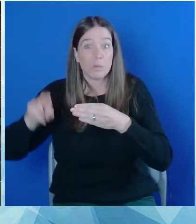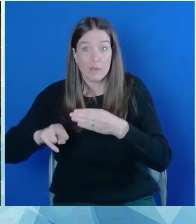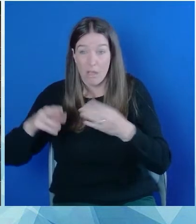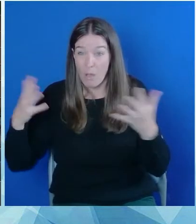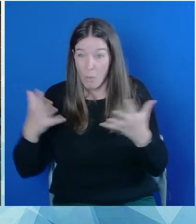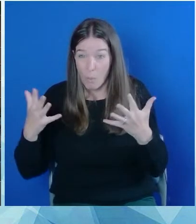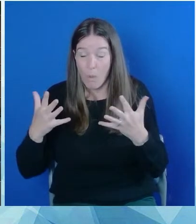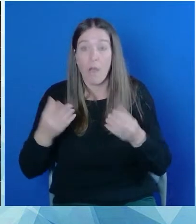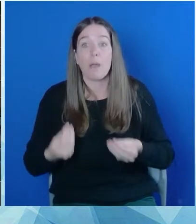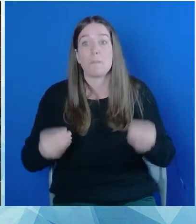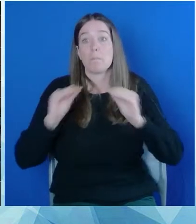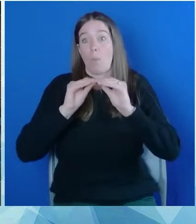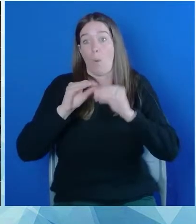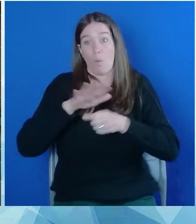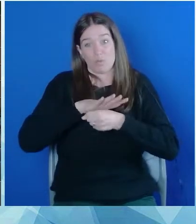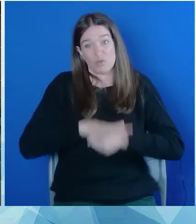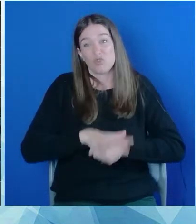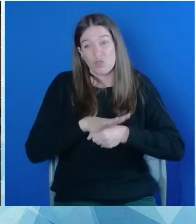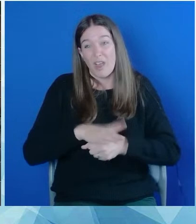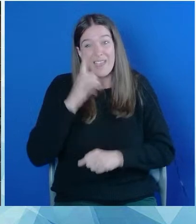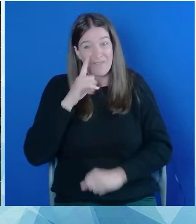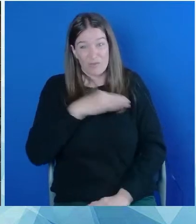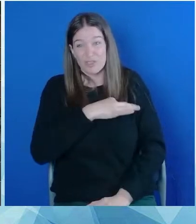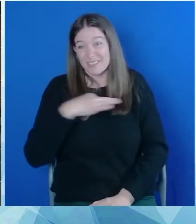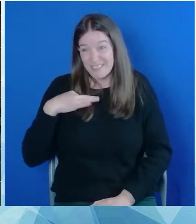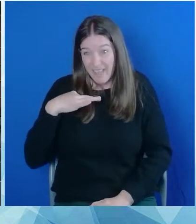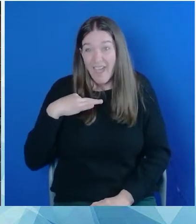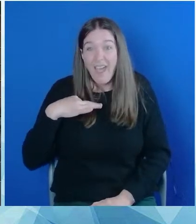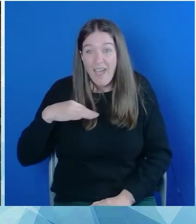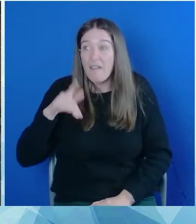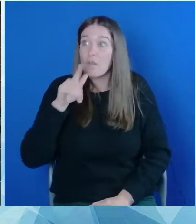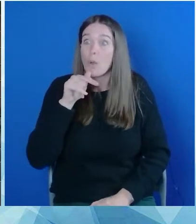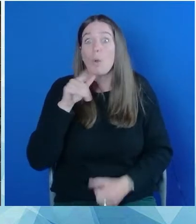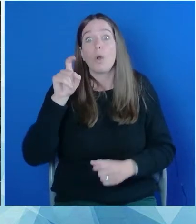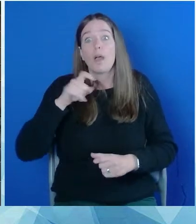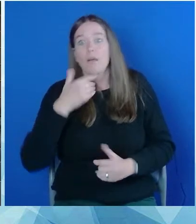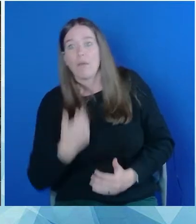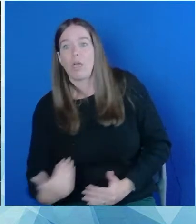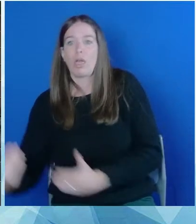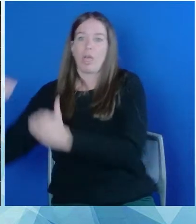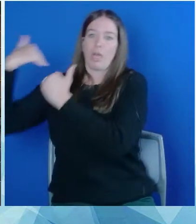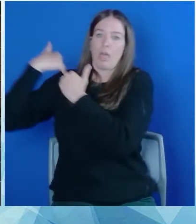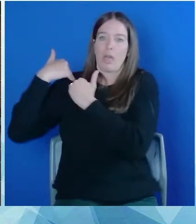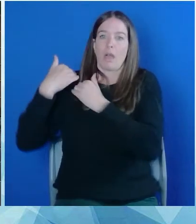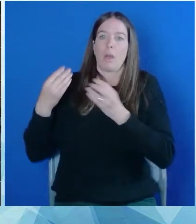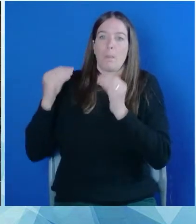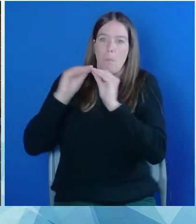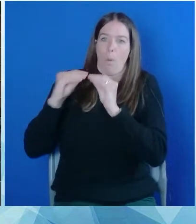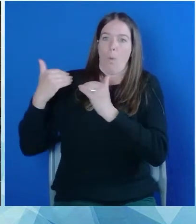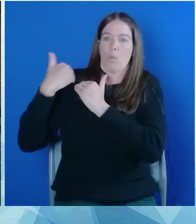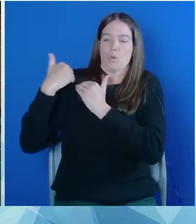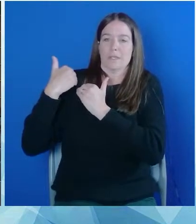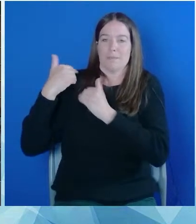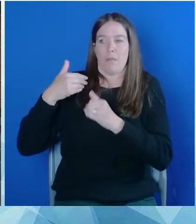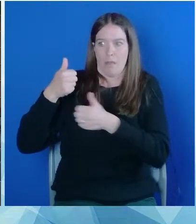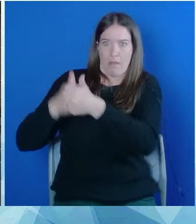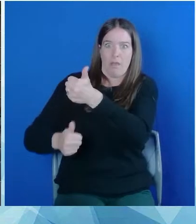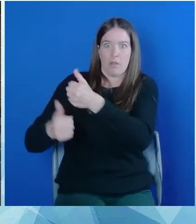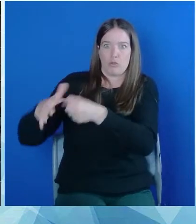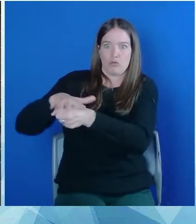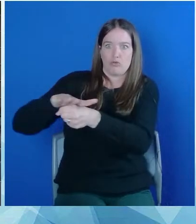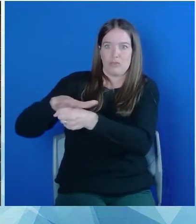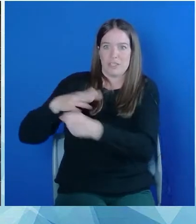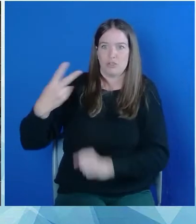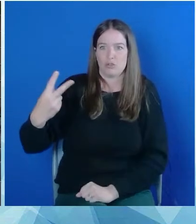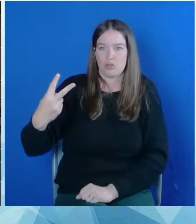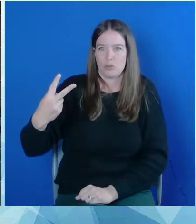staff in the other regions who have picked up and covered Region 2 responsibilities. The assistant superintendent has and